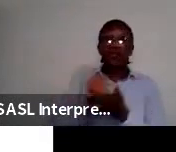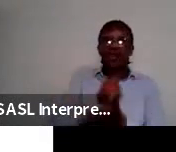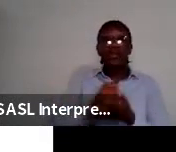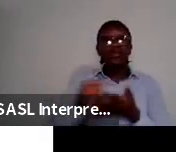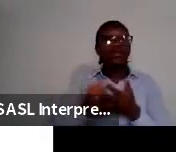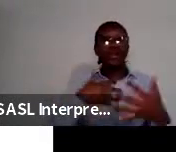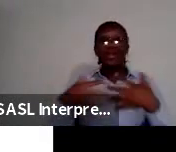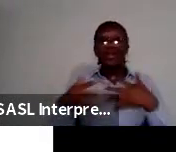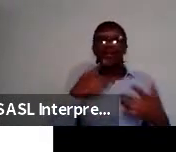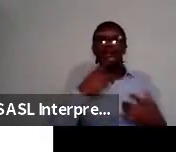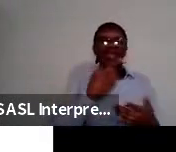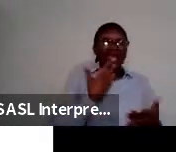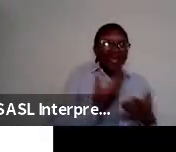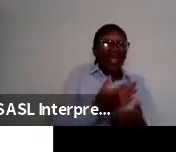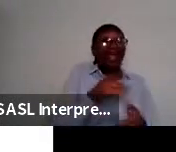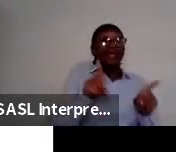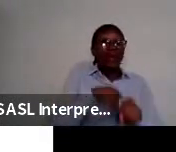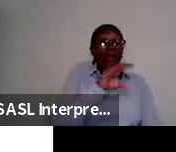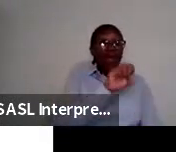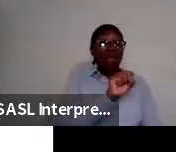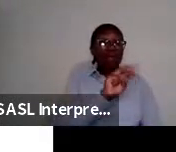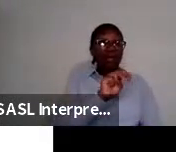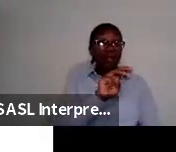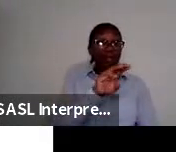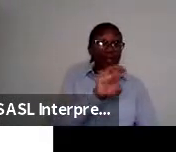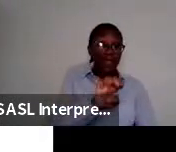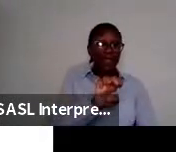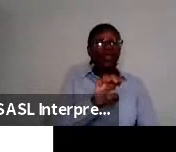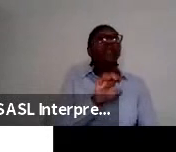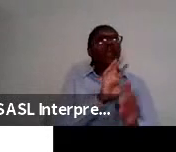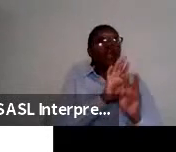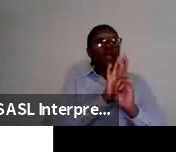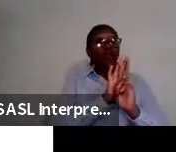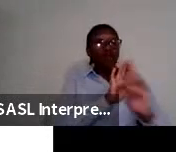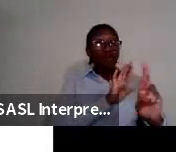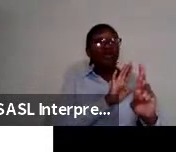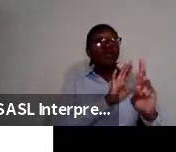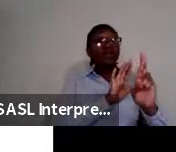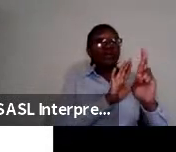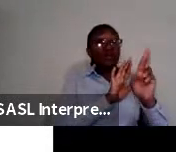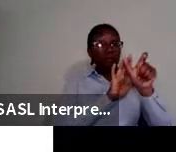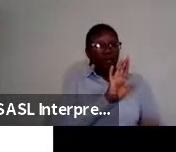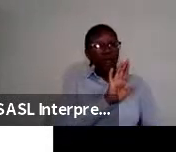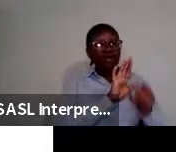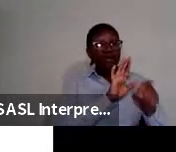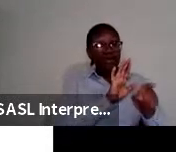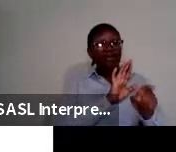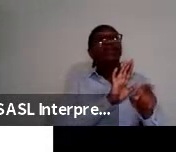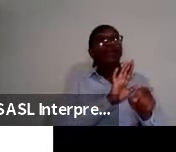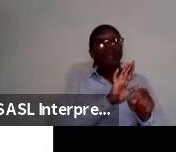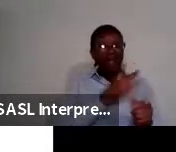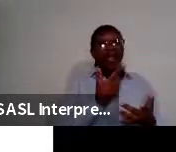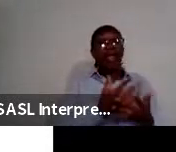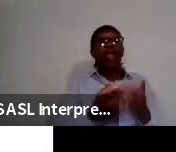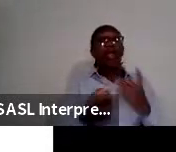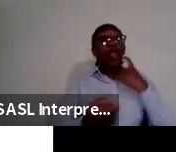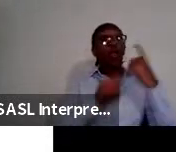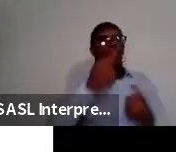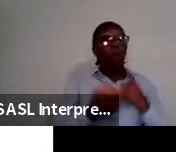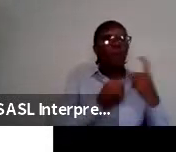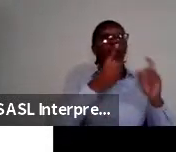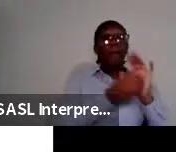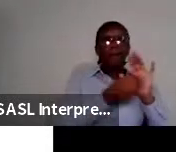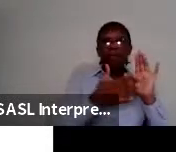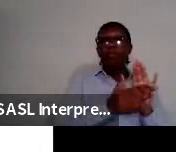the SMME operators. The complaint must be, the complainants must lodge a